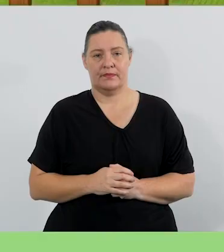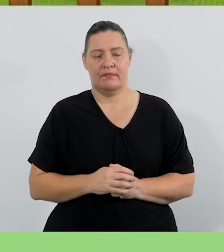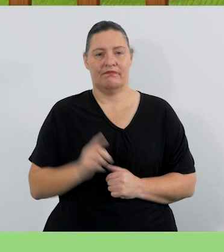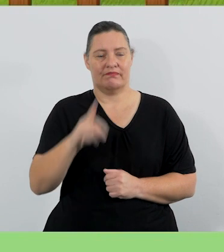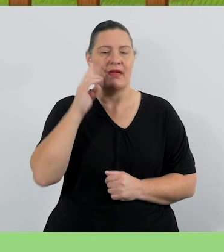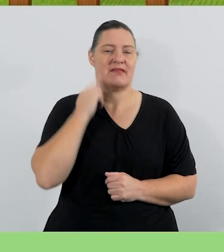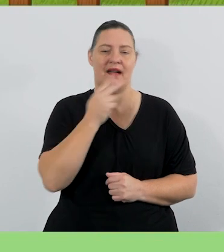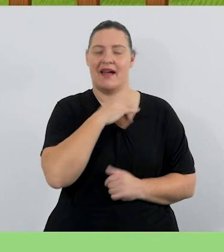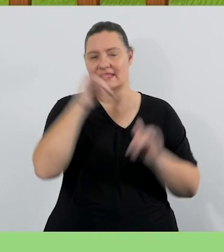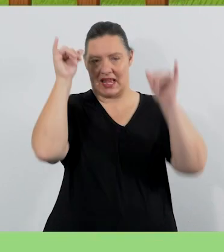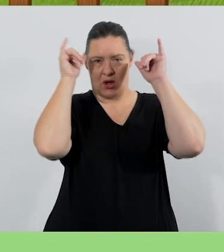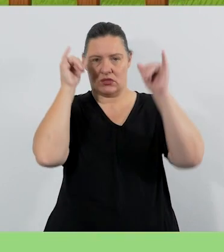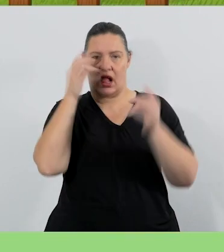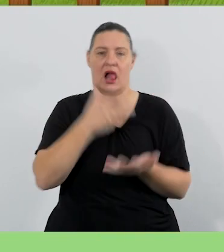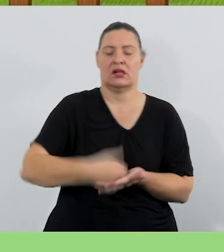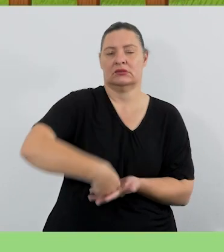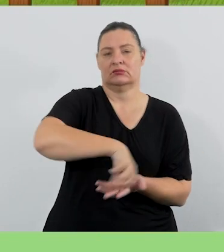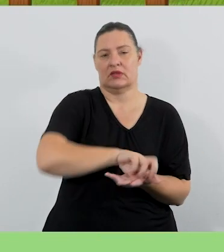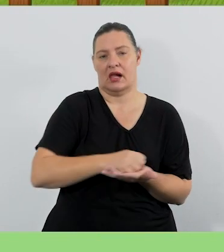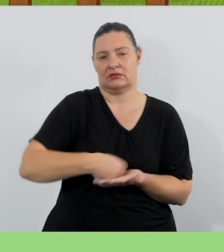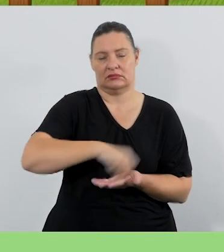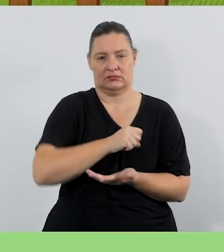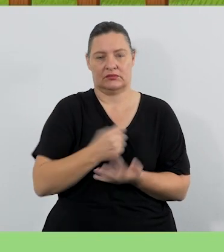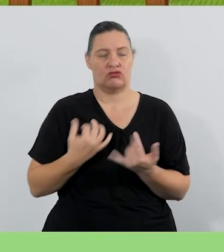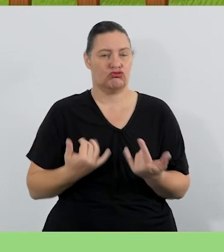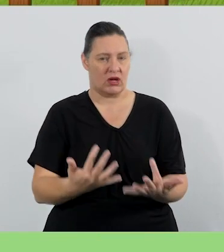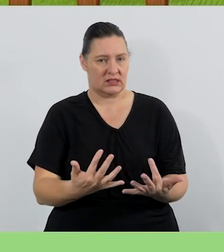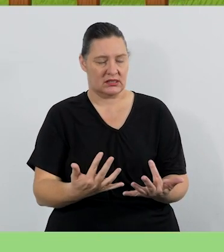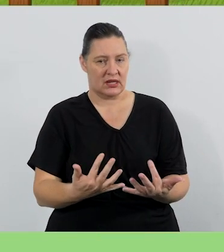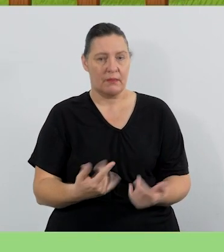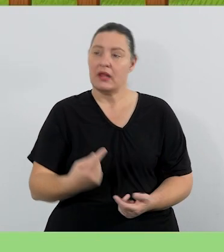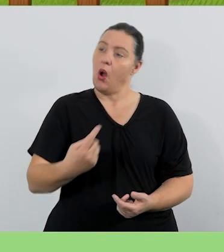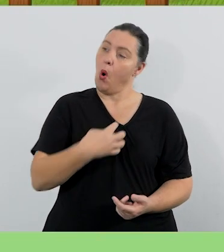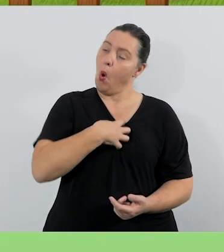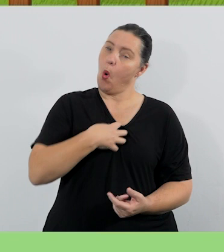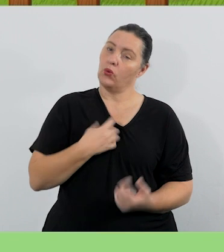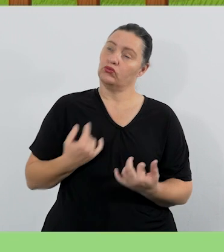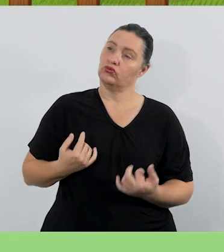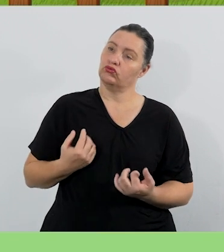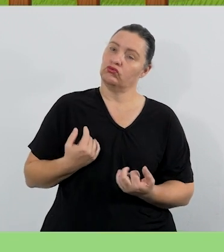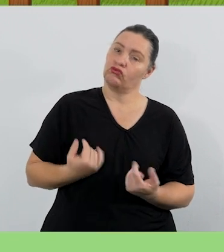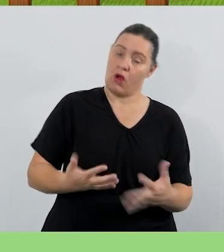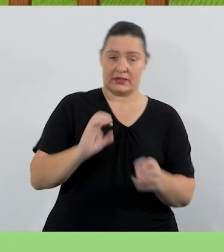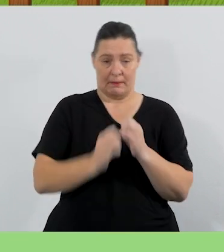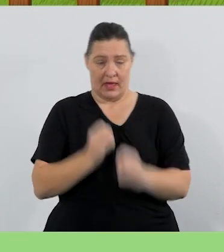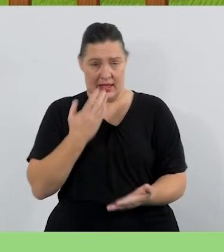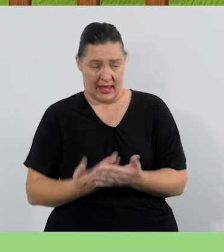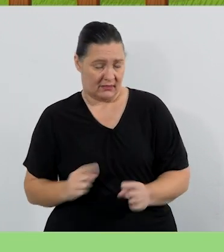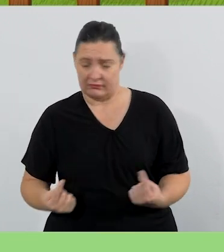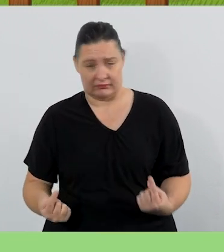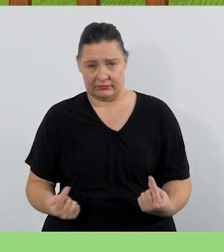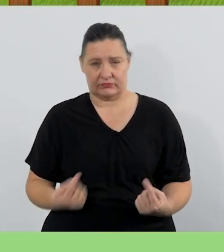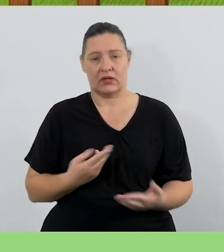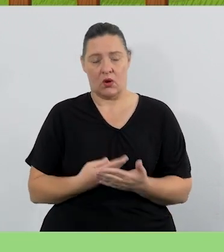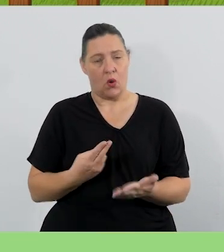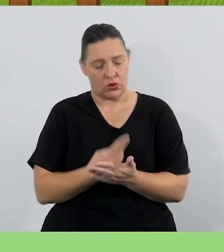Here is the nice cow that is consuming grass, but it cannot make its own grass. Now, consumers are also